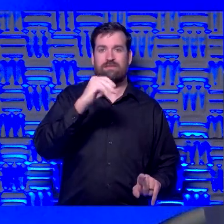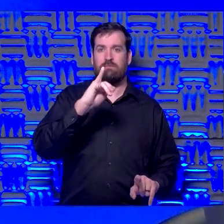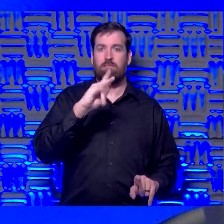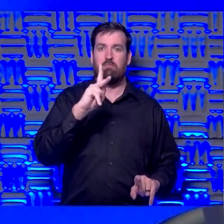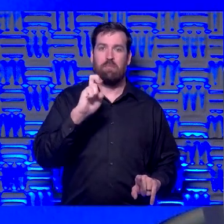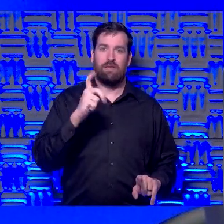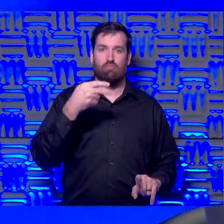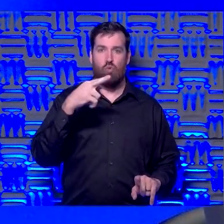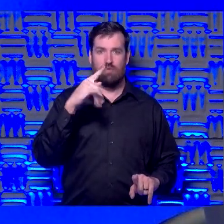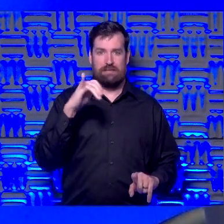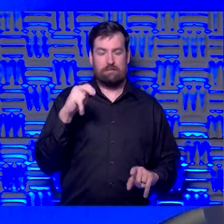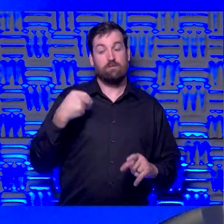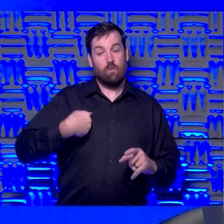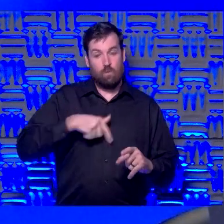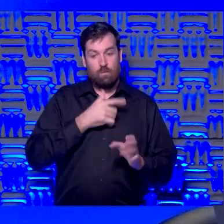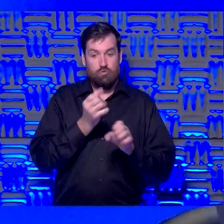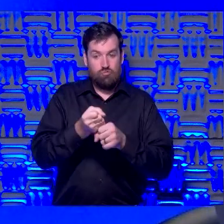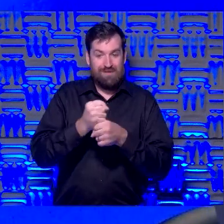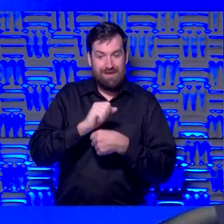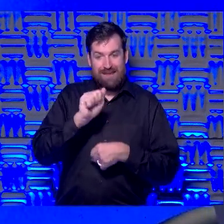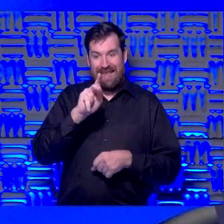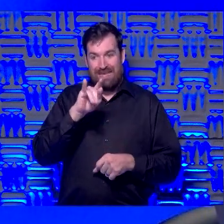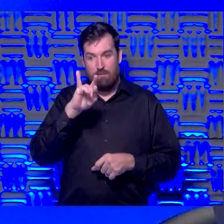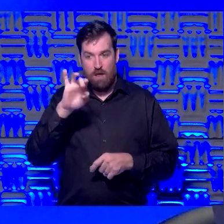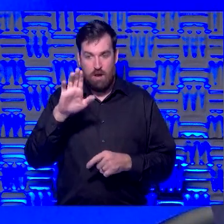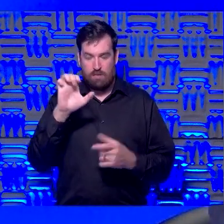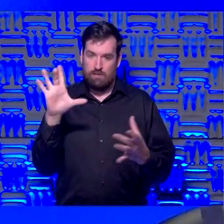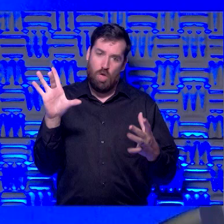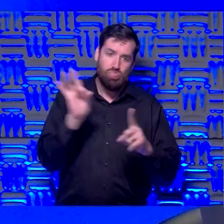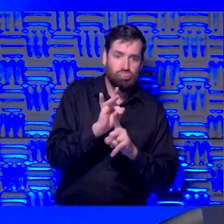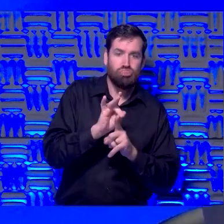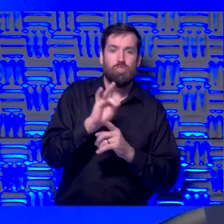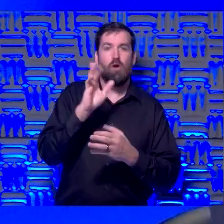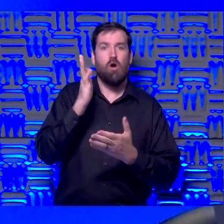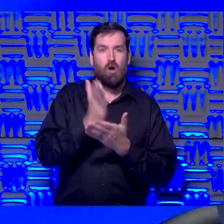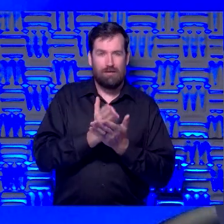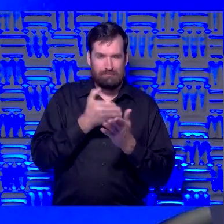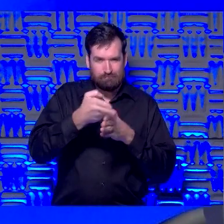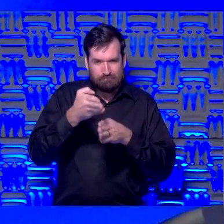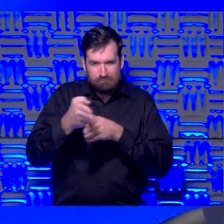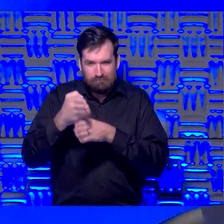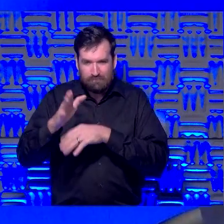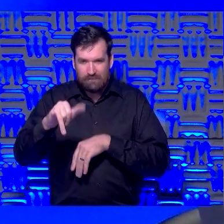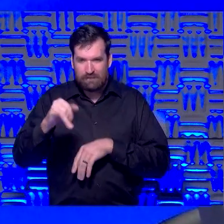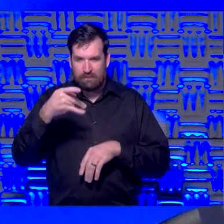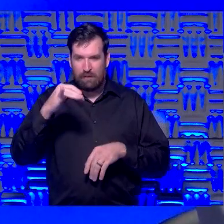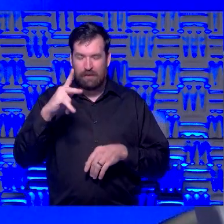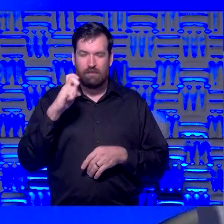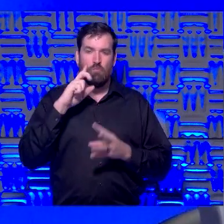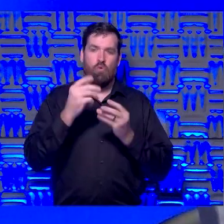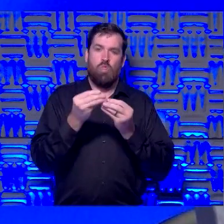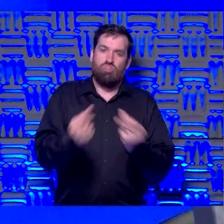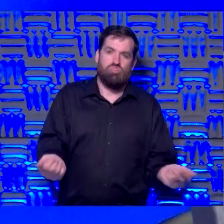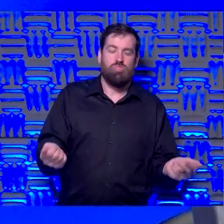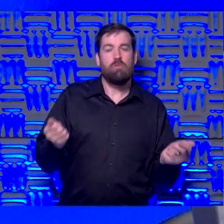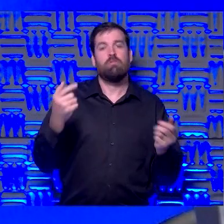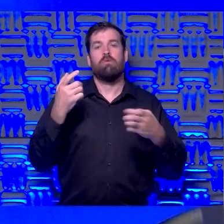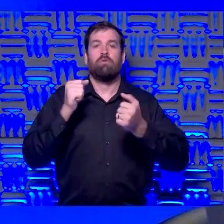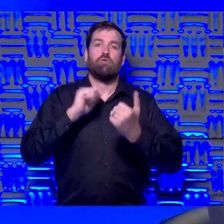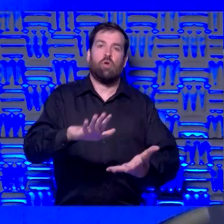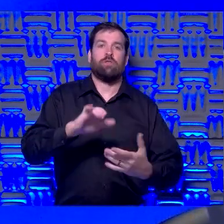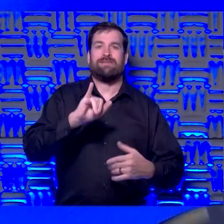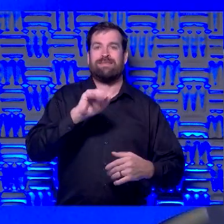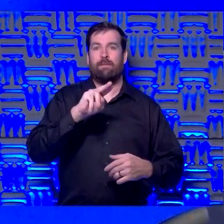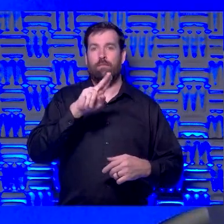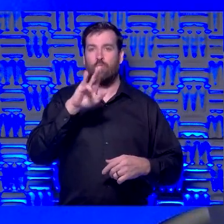make antibodies to the spike protein, to little pieces or areas on that spike protein, to get the neutralizing antibodies, to get immunity, but